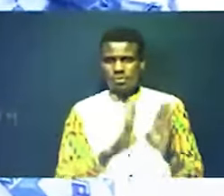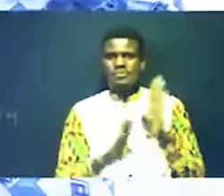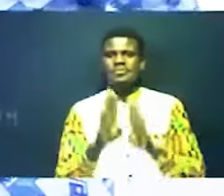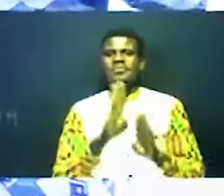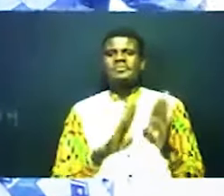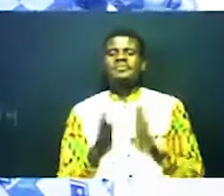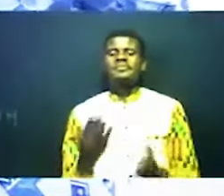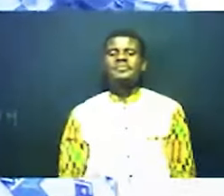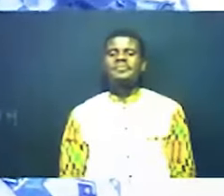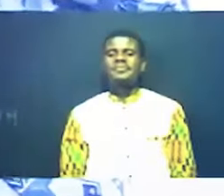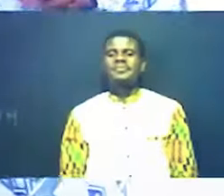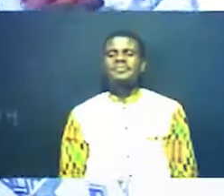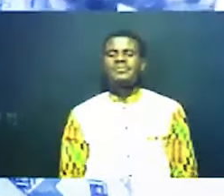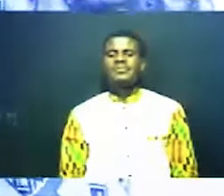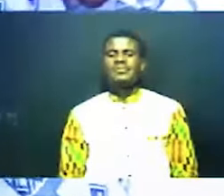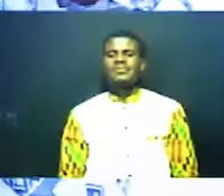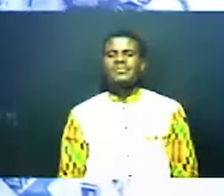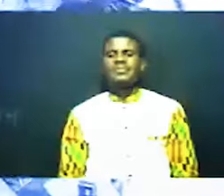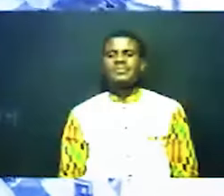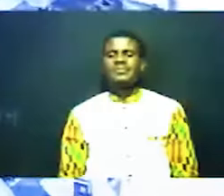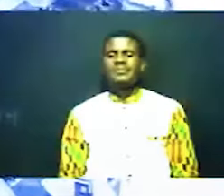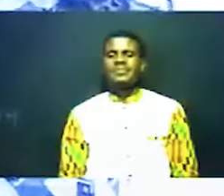Whether good or evil.